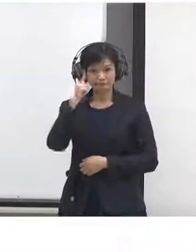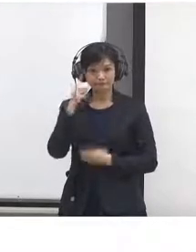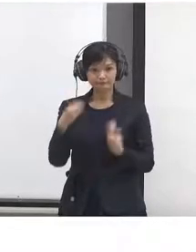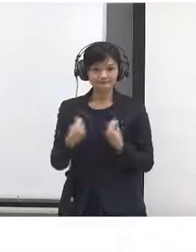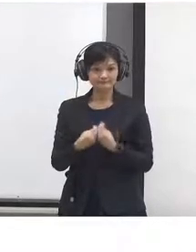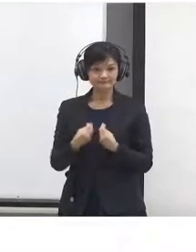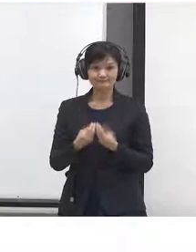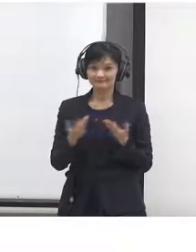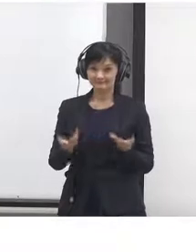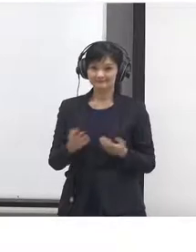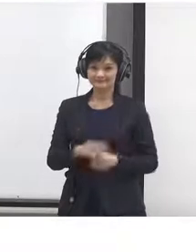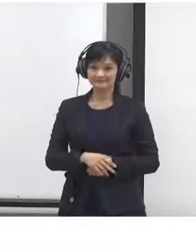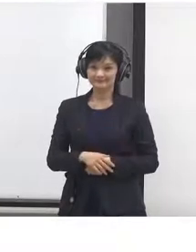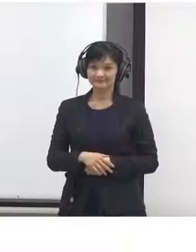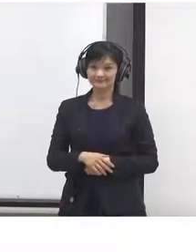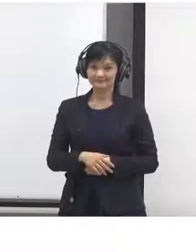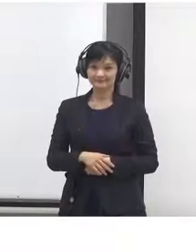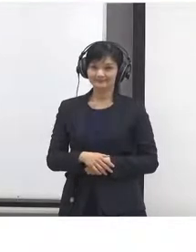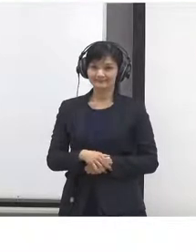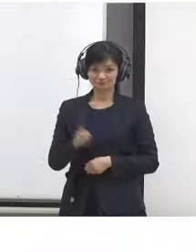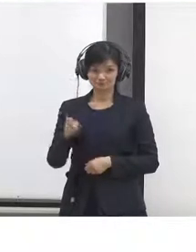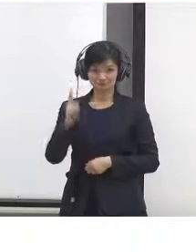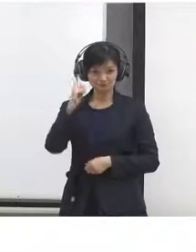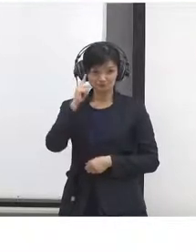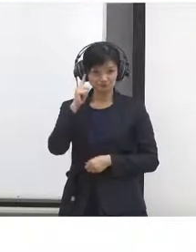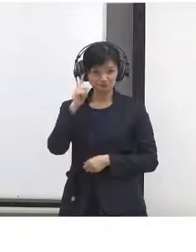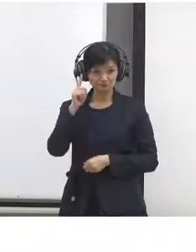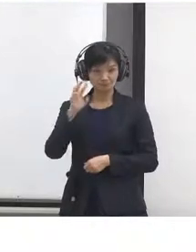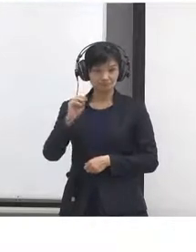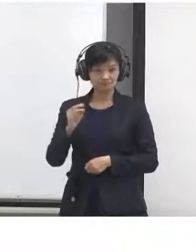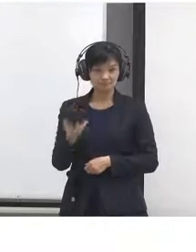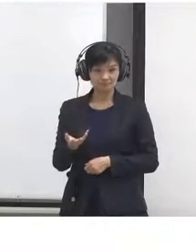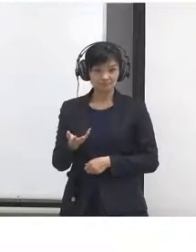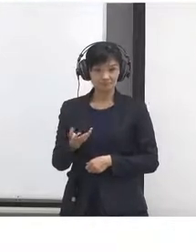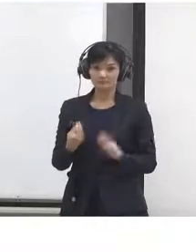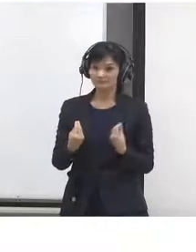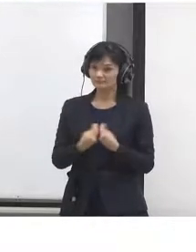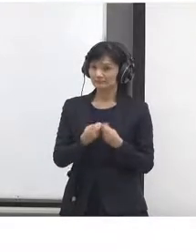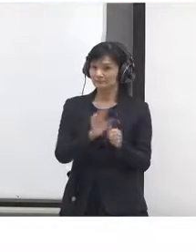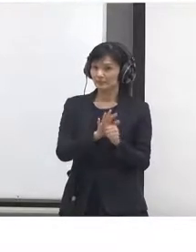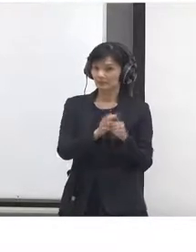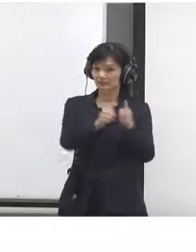any ideas? Oh. How to increase